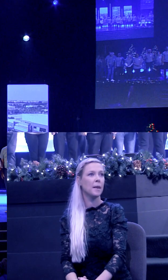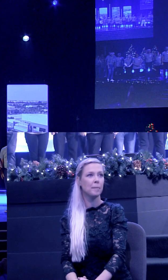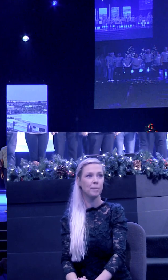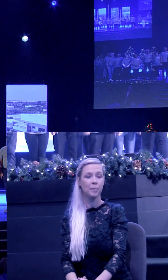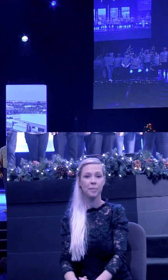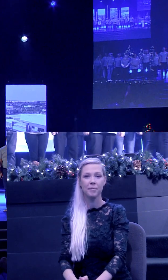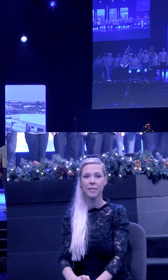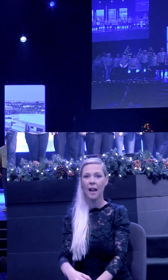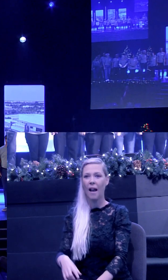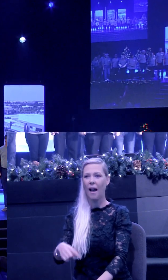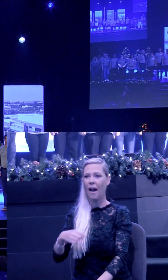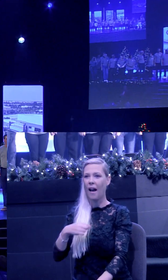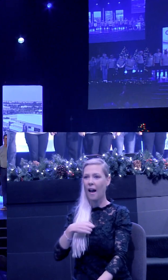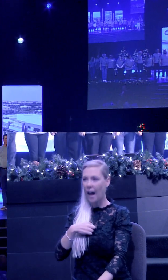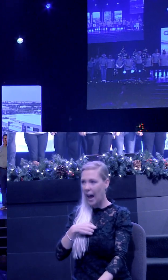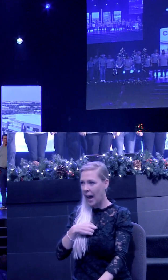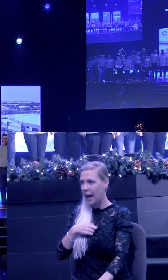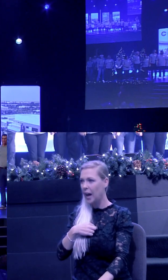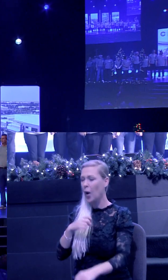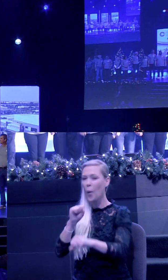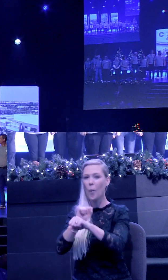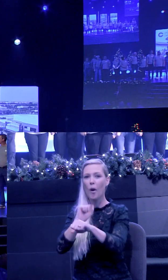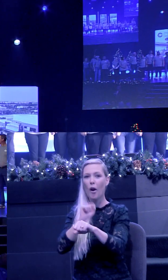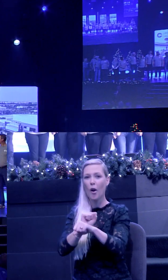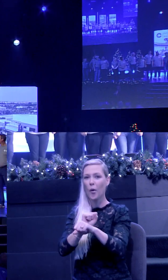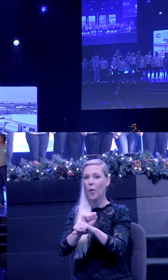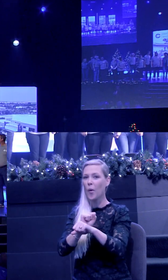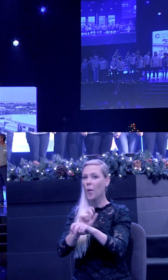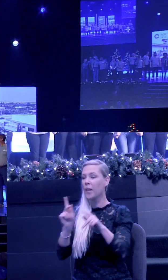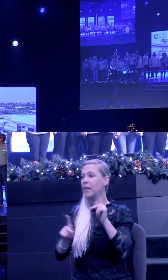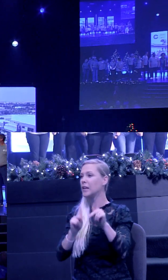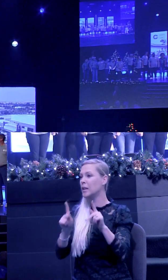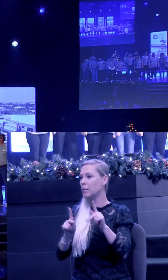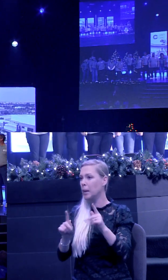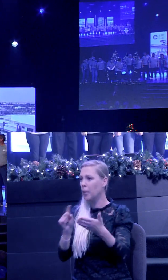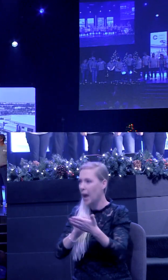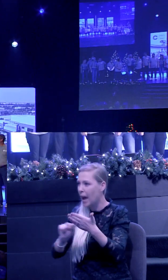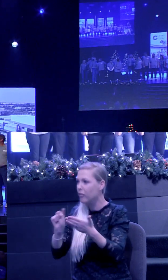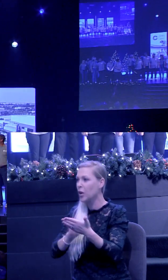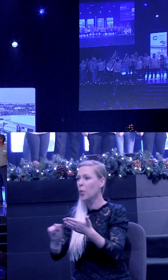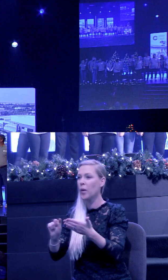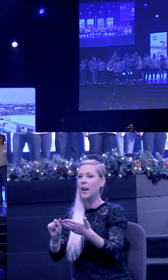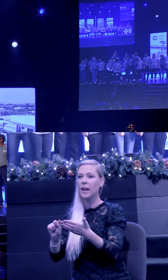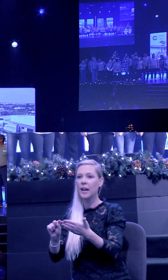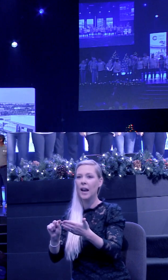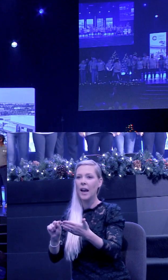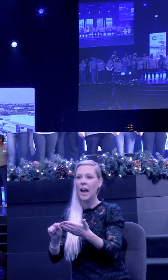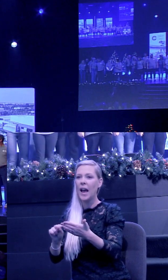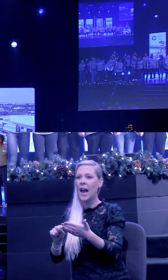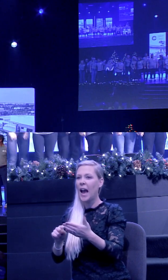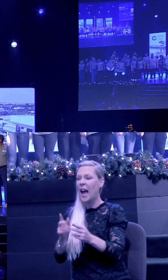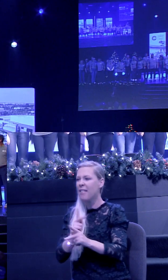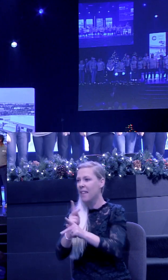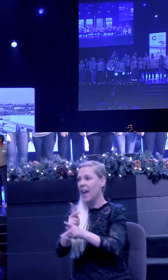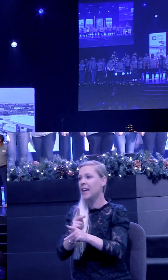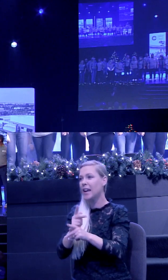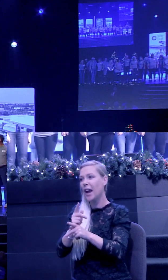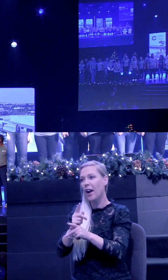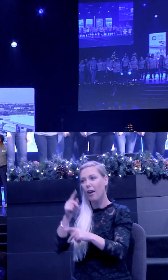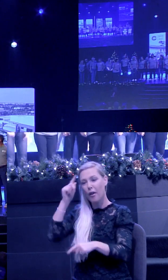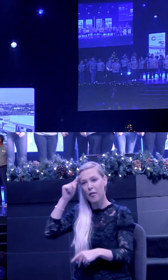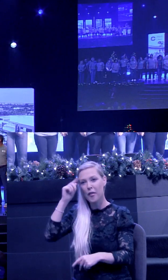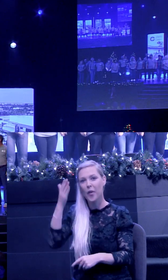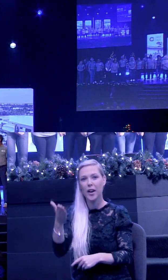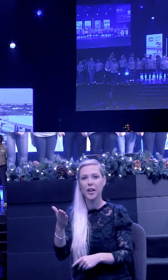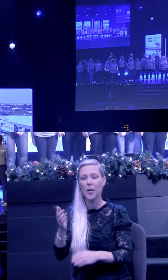I get to work with these people every week, and I know their hearts, and I want to let you know they care deeply about you. They pray for you. They're